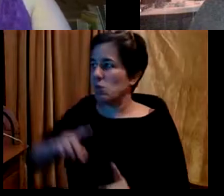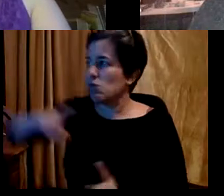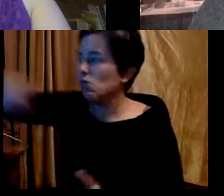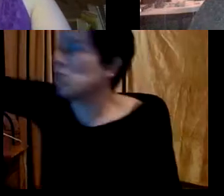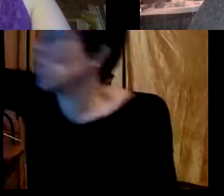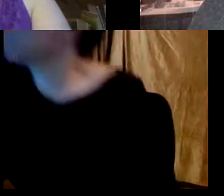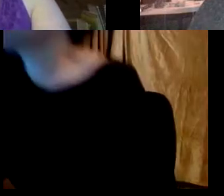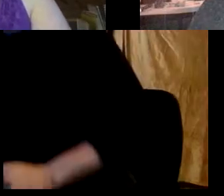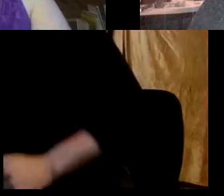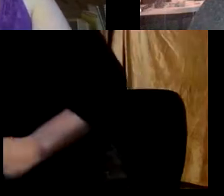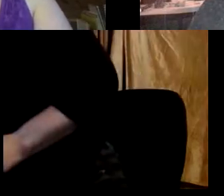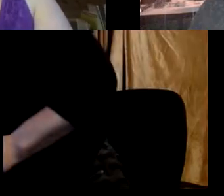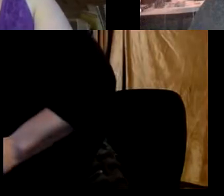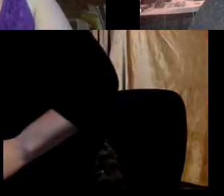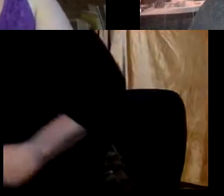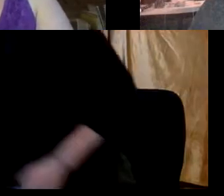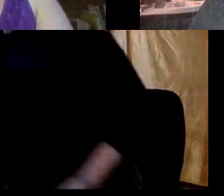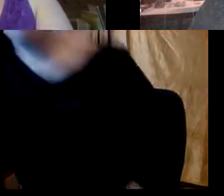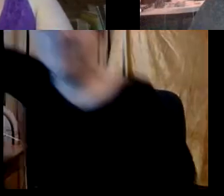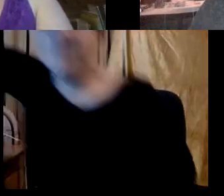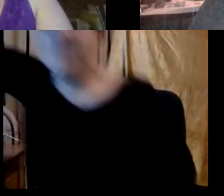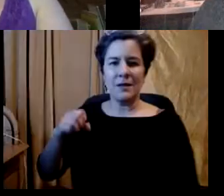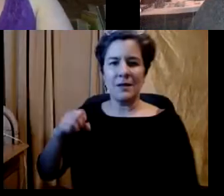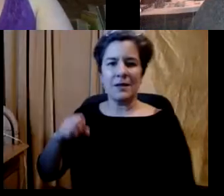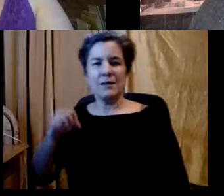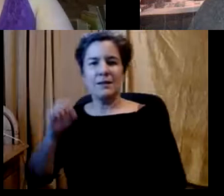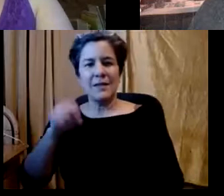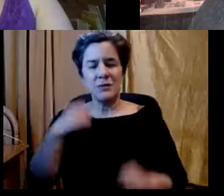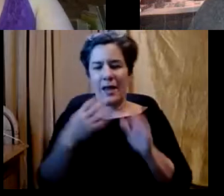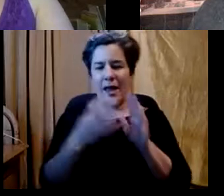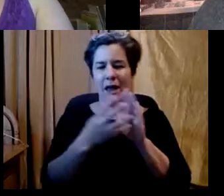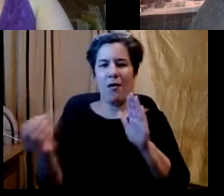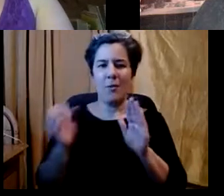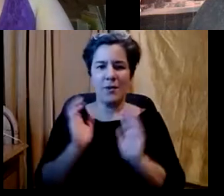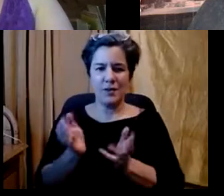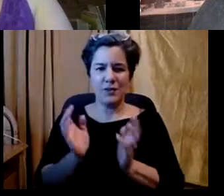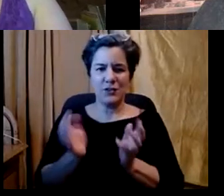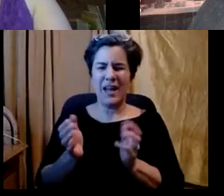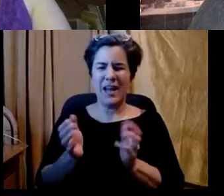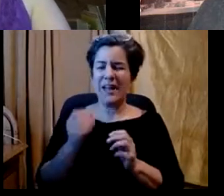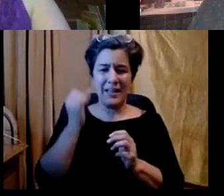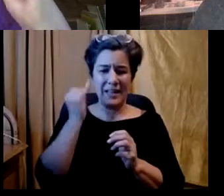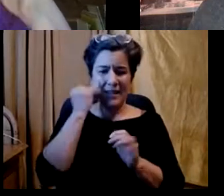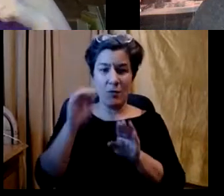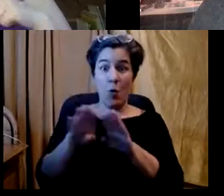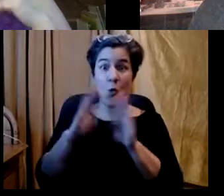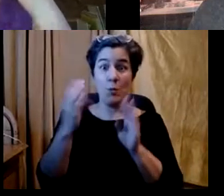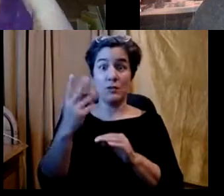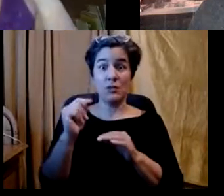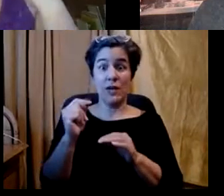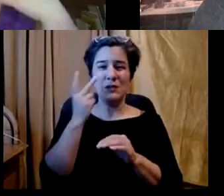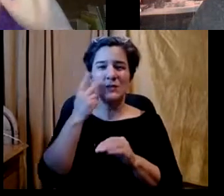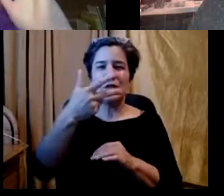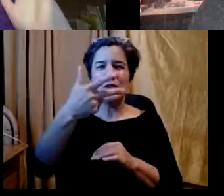You can make a copy of the chat. Yeah, so if you go to the bottom of the chat, the 3 dots, click Save Chat, and it'll save it as it is